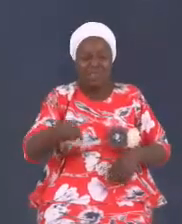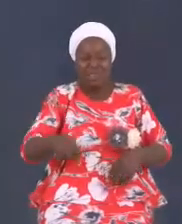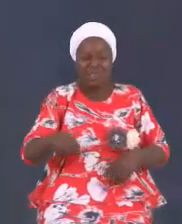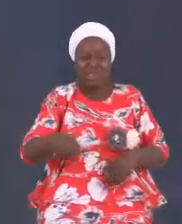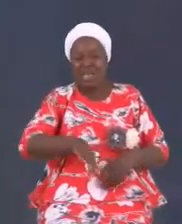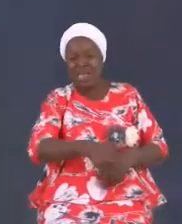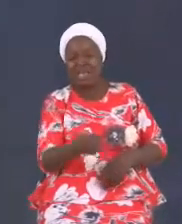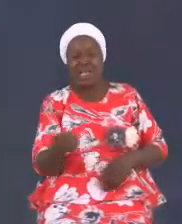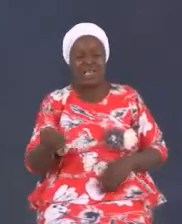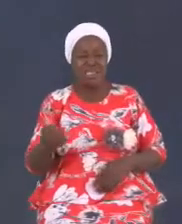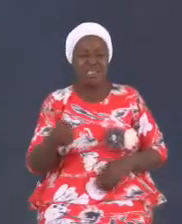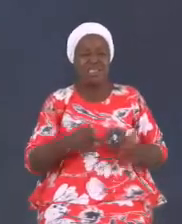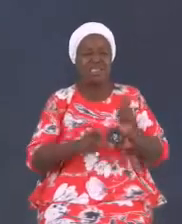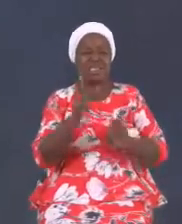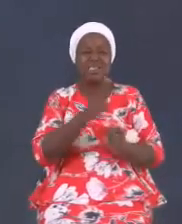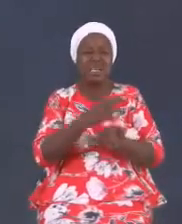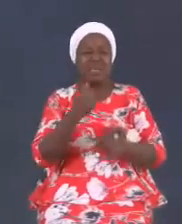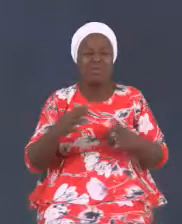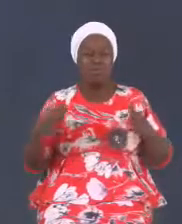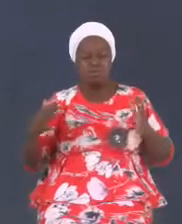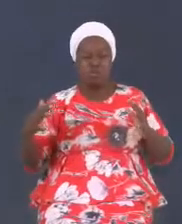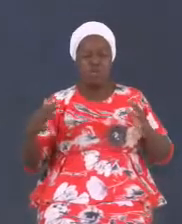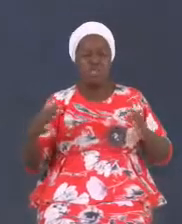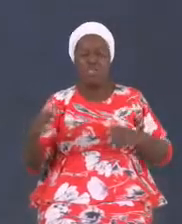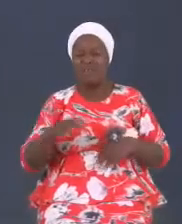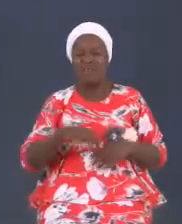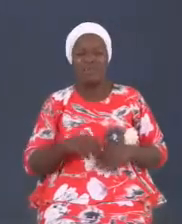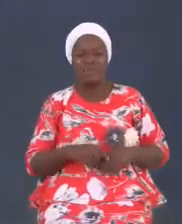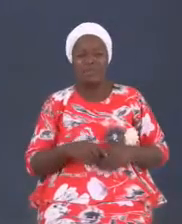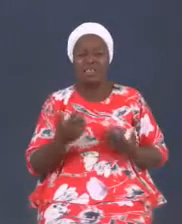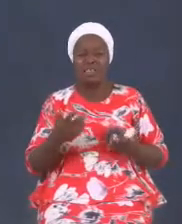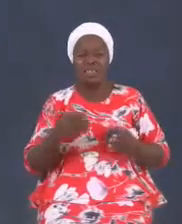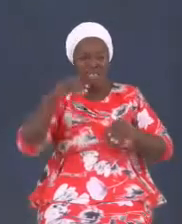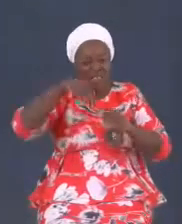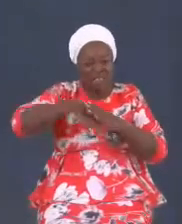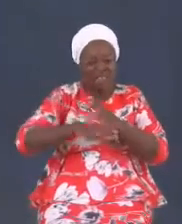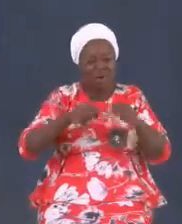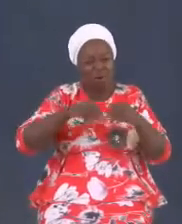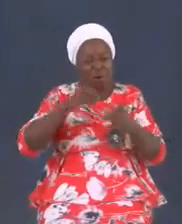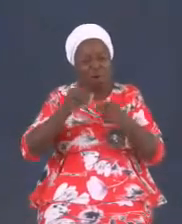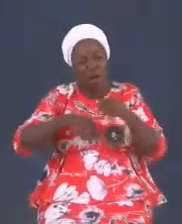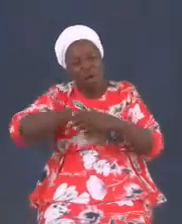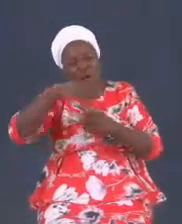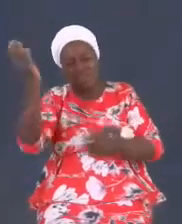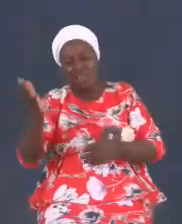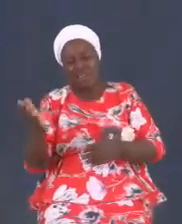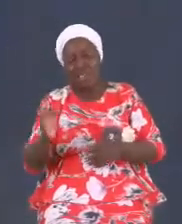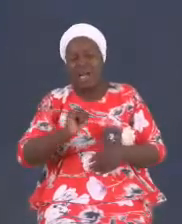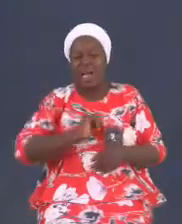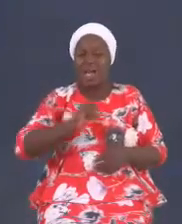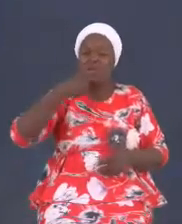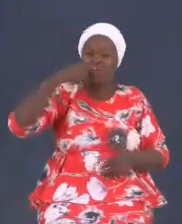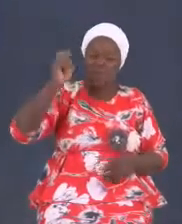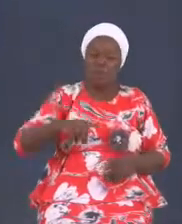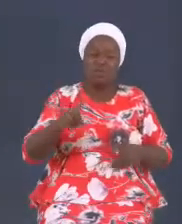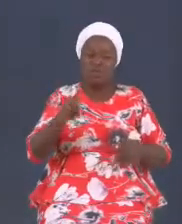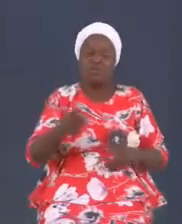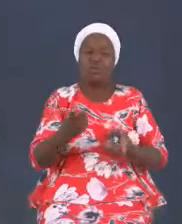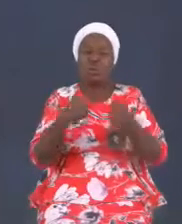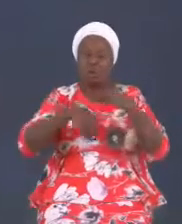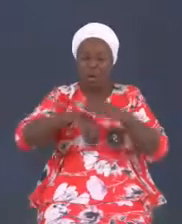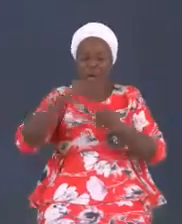swelling, visible, outside, or internal, I command you, come out